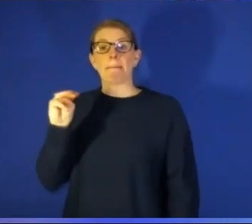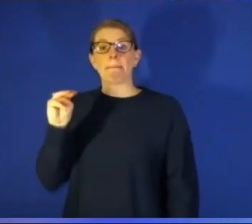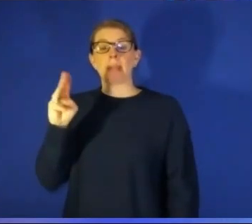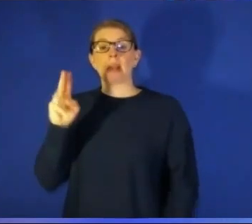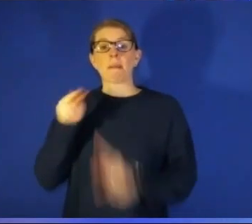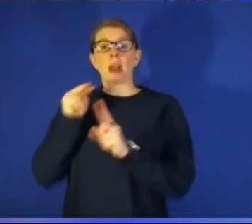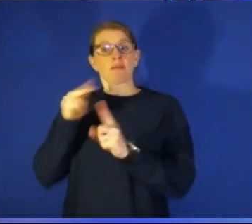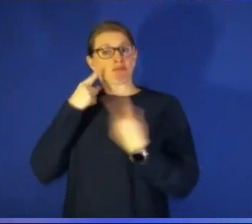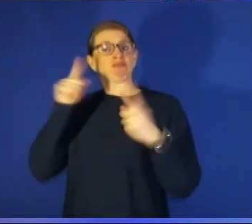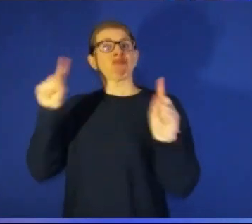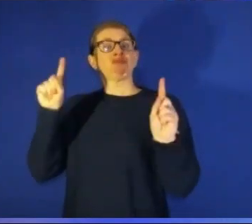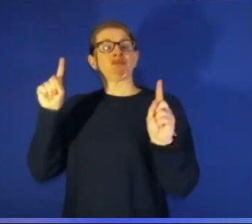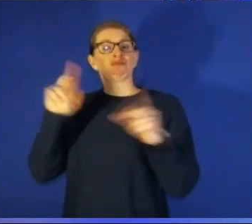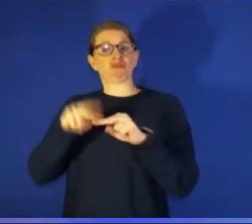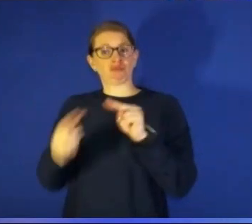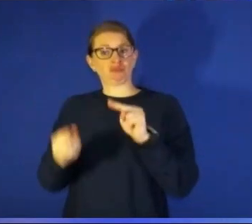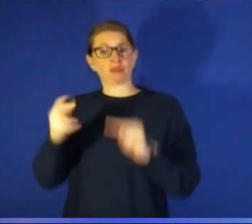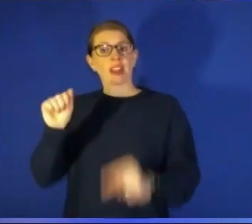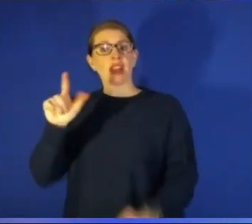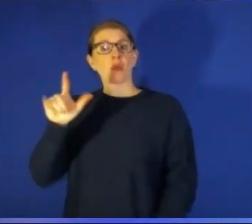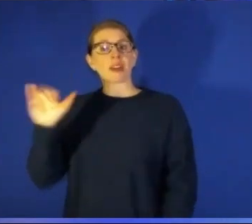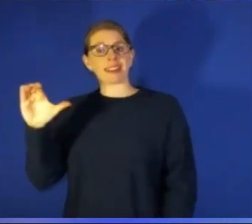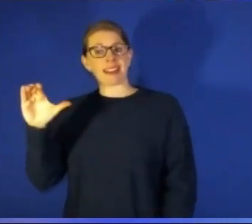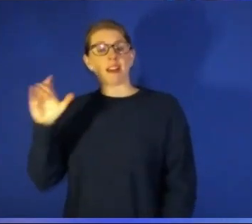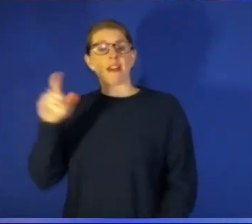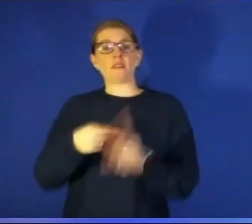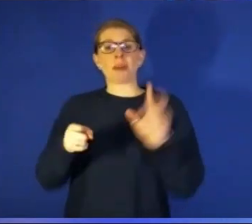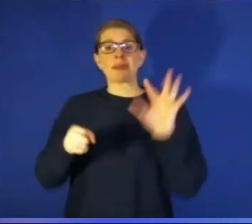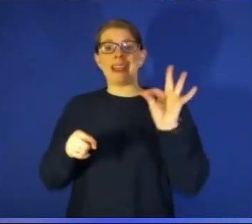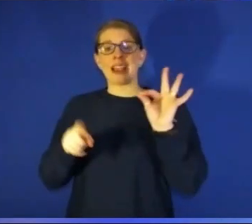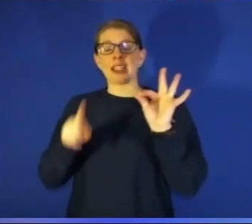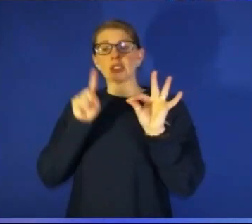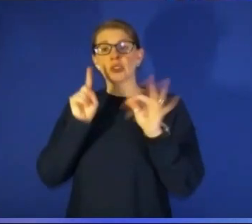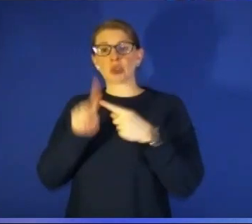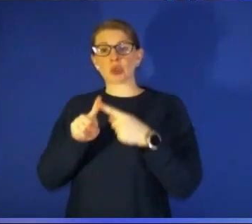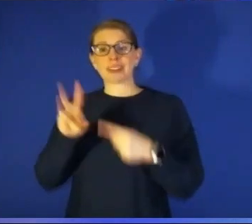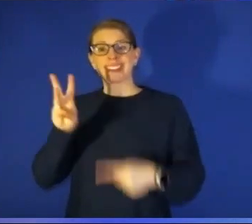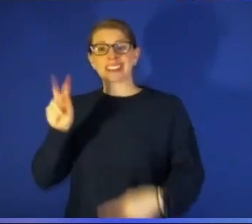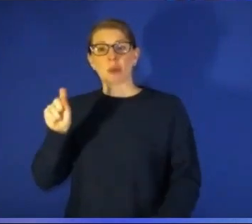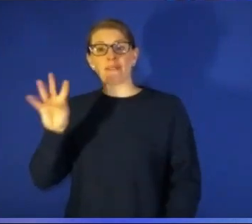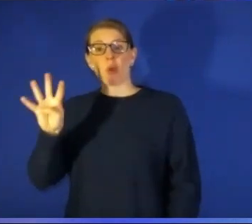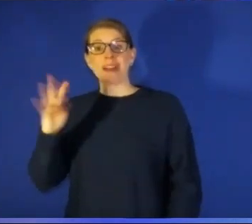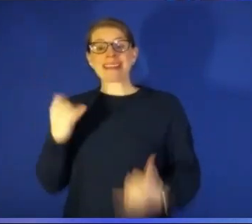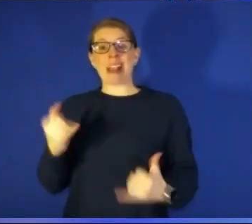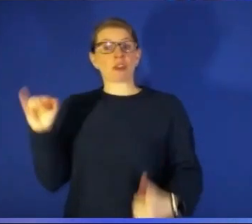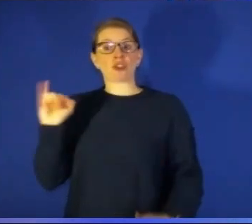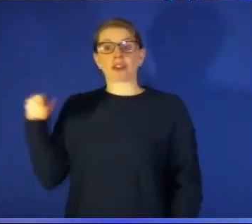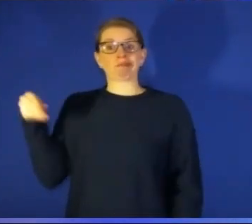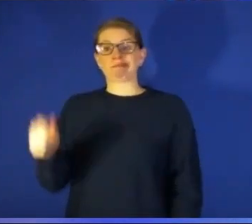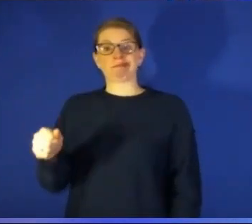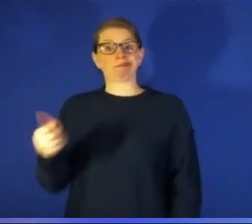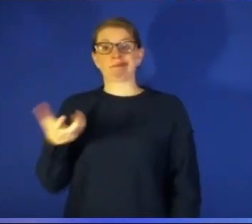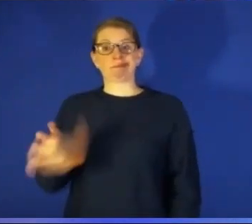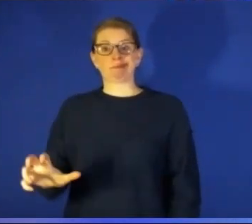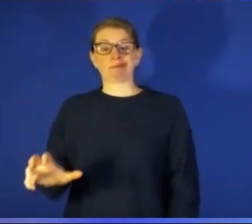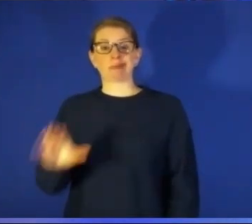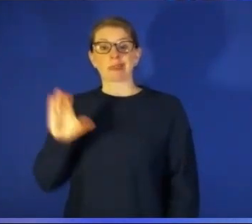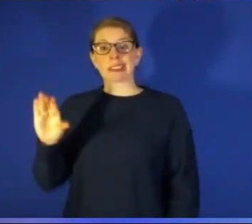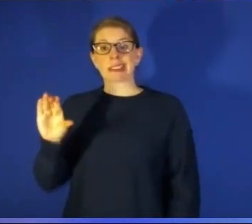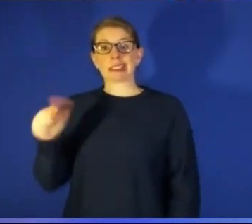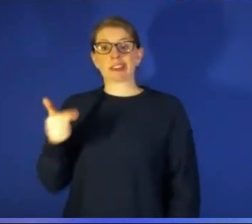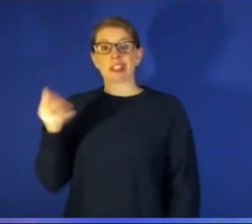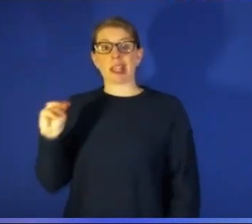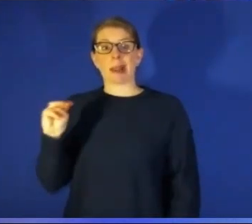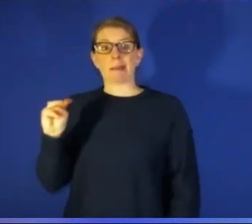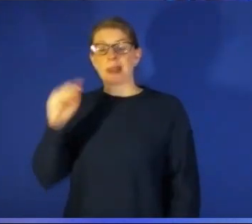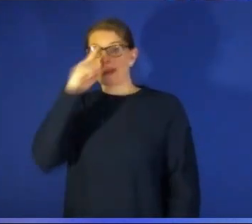my A1C from 9 to 6.4. Now insurance doesn't want to cover my CGM because